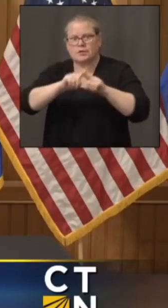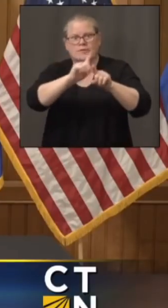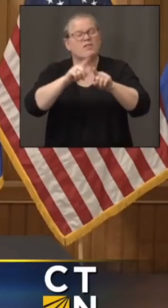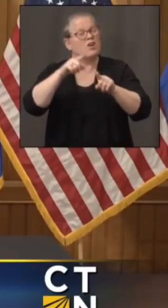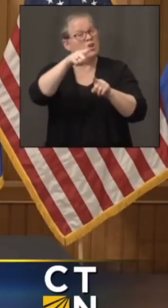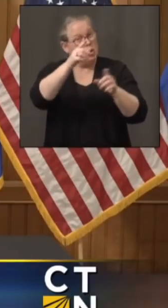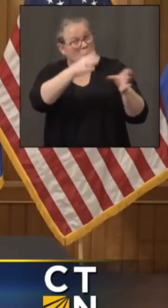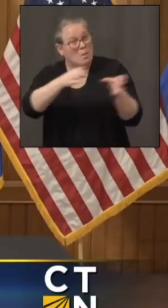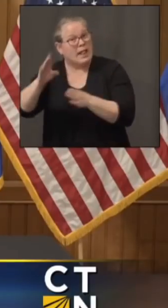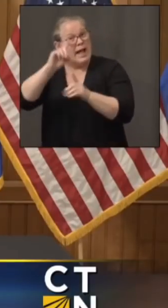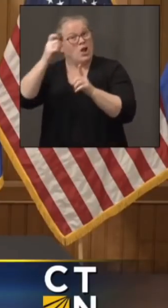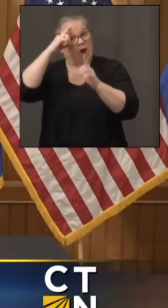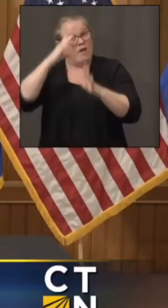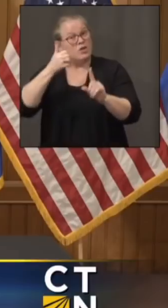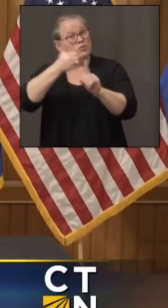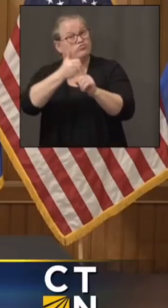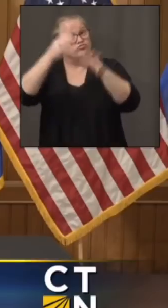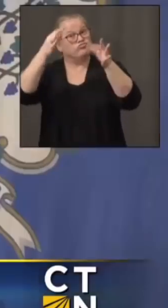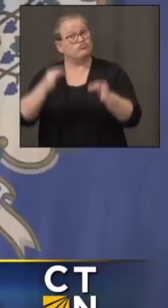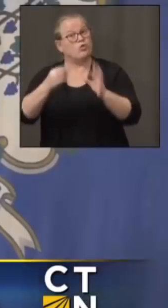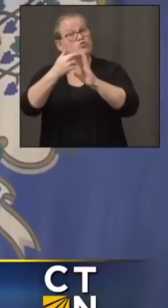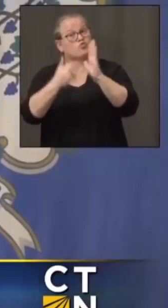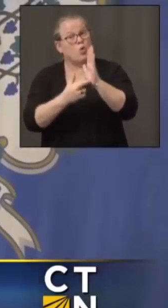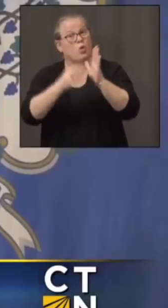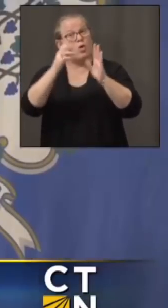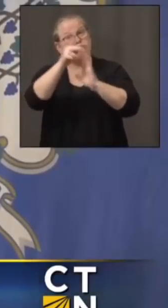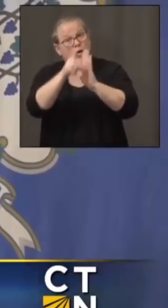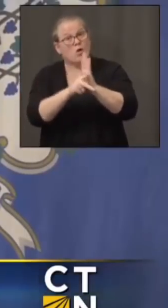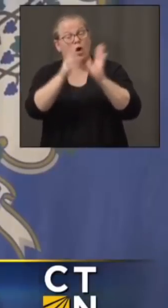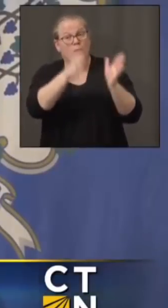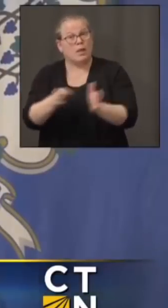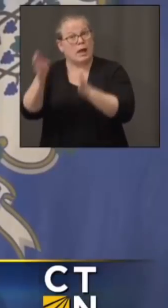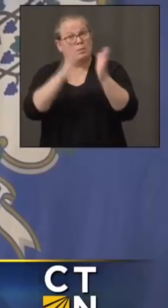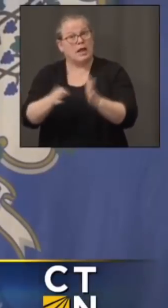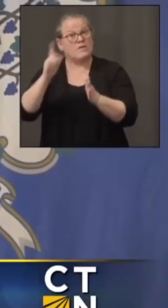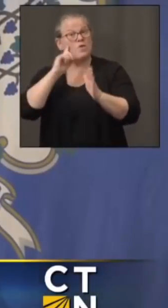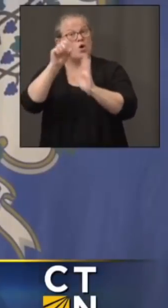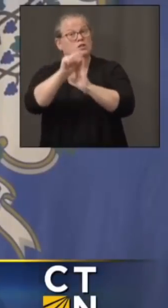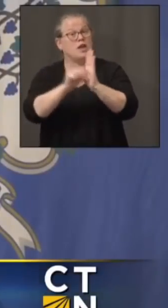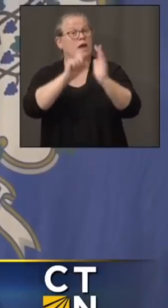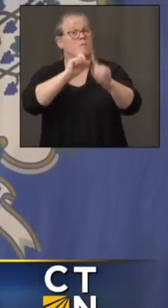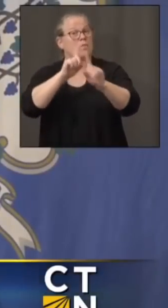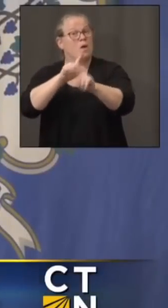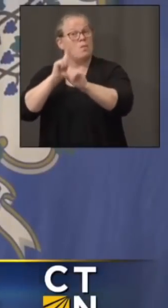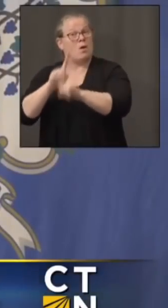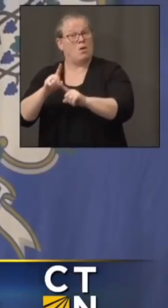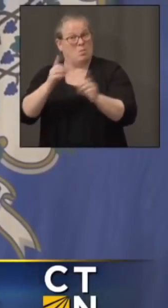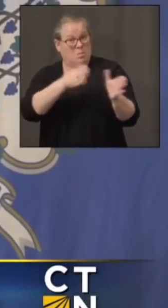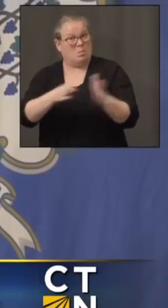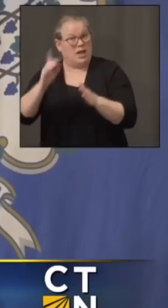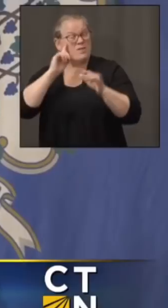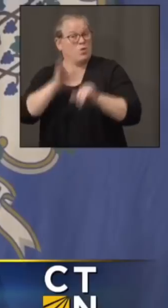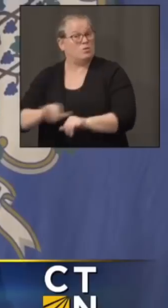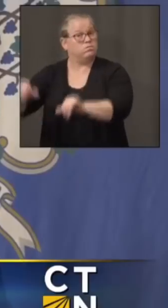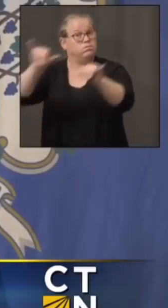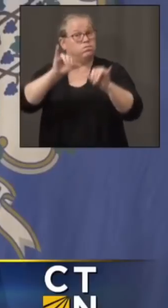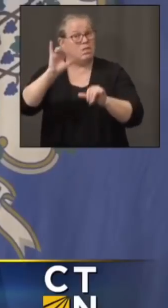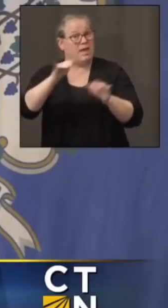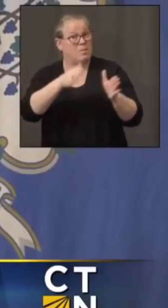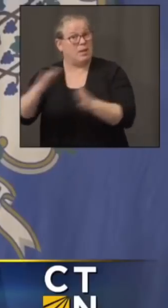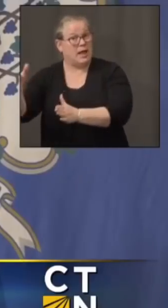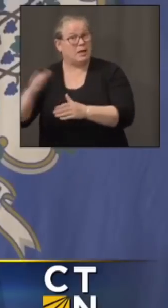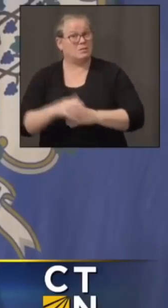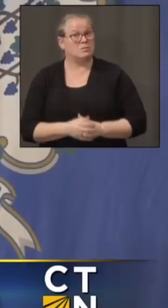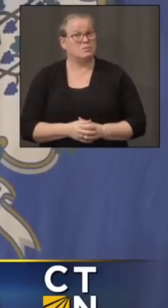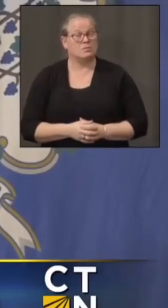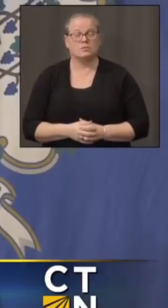I don't think so. Look, I think our schools have handled this very well. Every situation is a little bit different. My